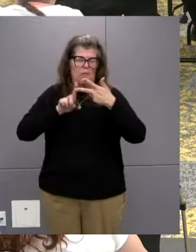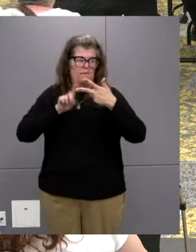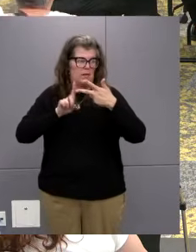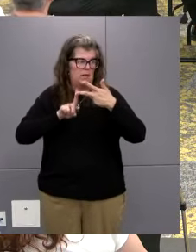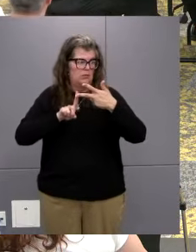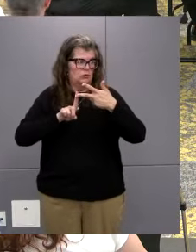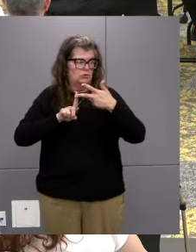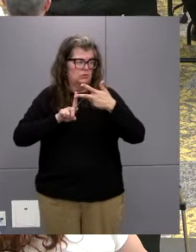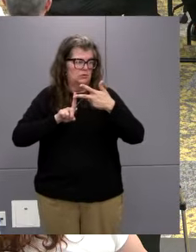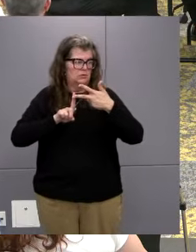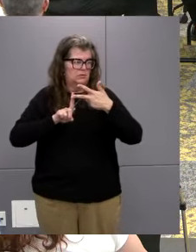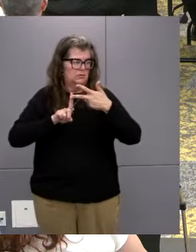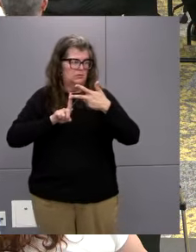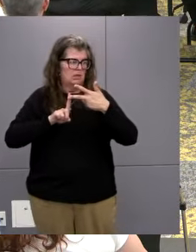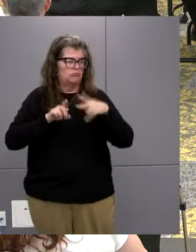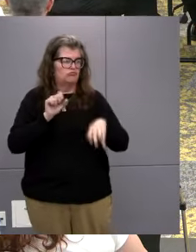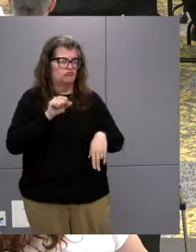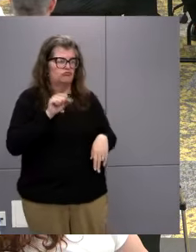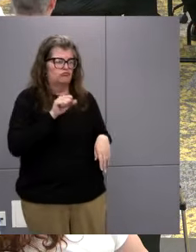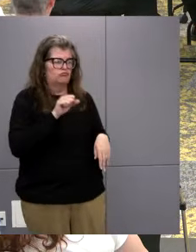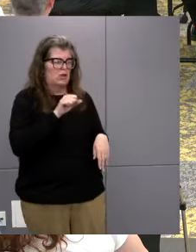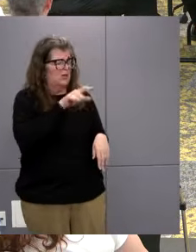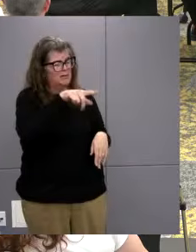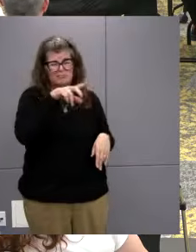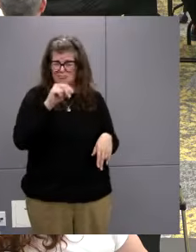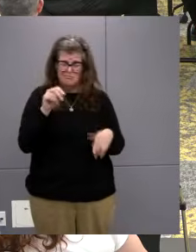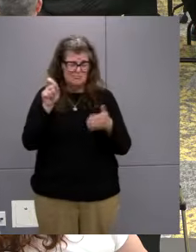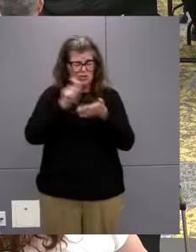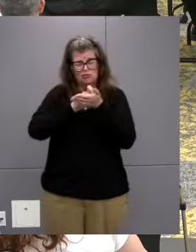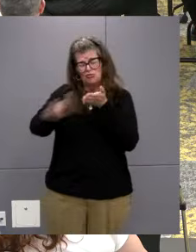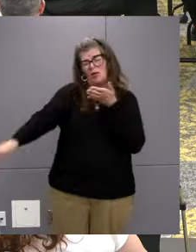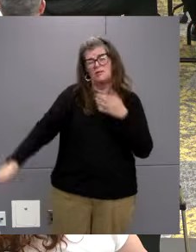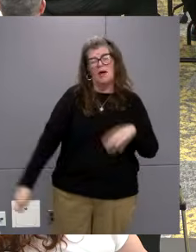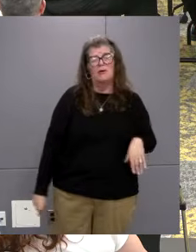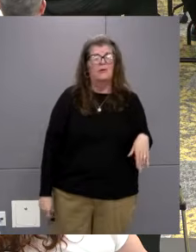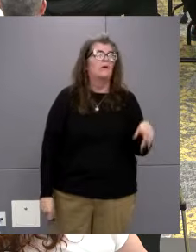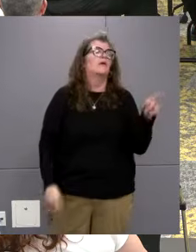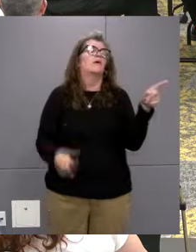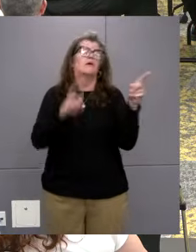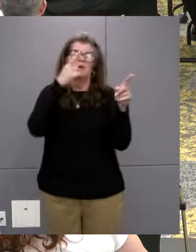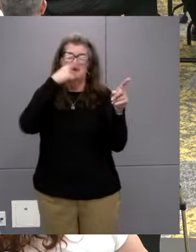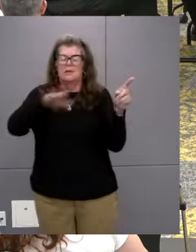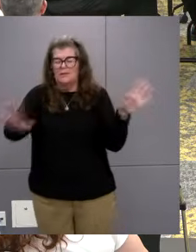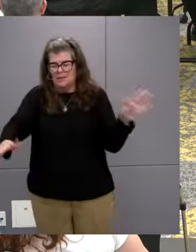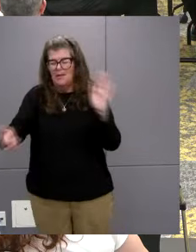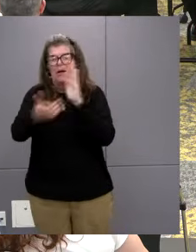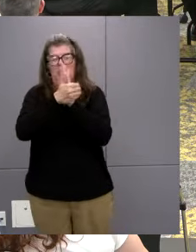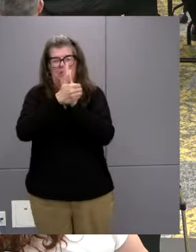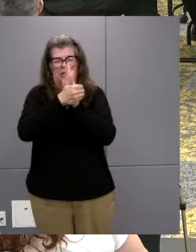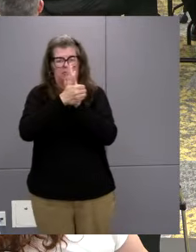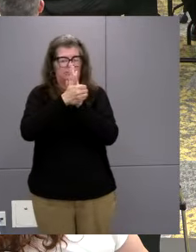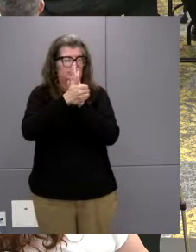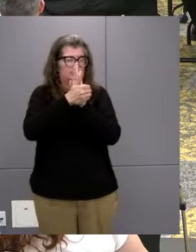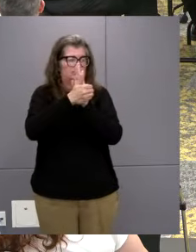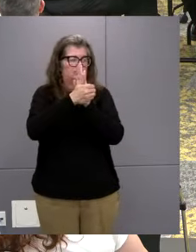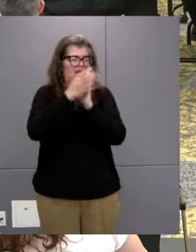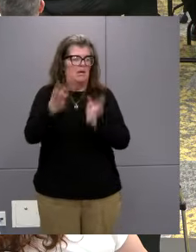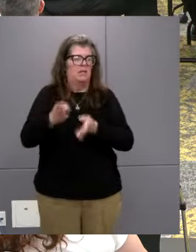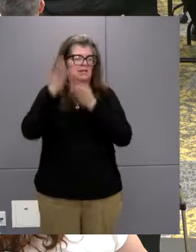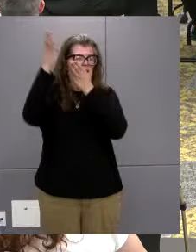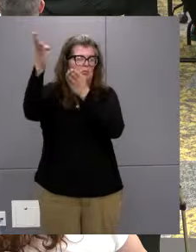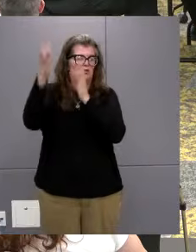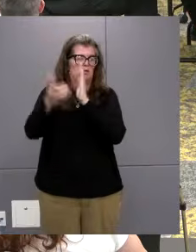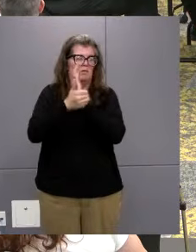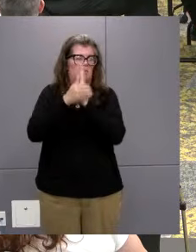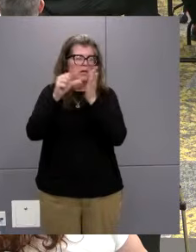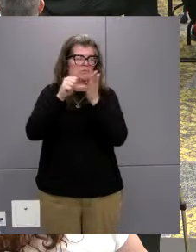Santino? Yeah, I think I can make that No, motion. it's struck out. I'd like to make an amendment. Okay. I make a motion that we amend on